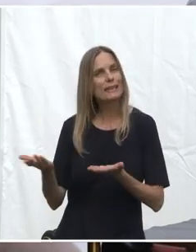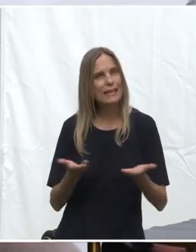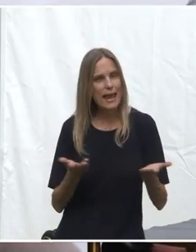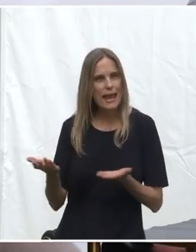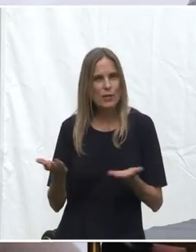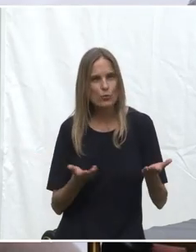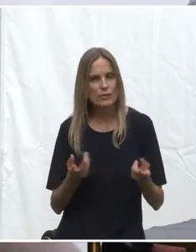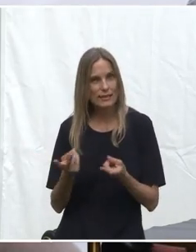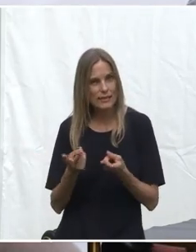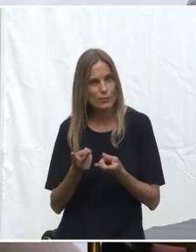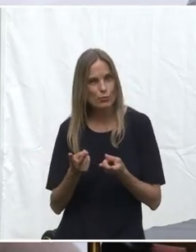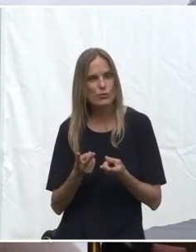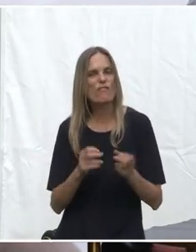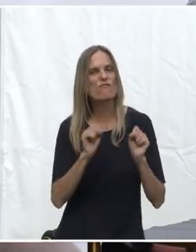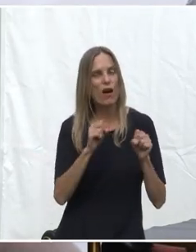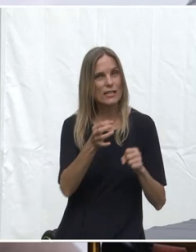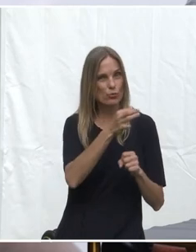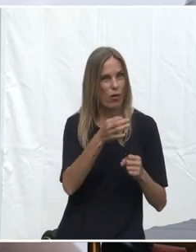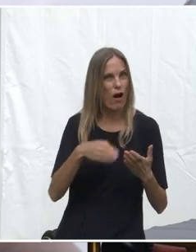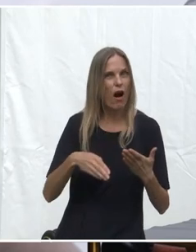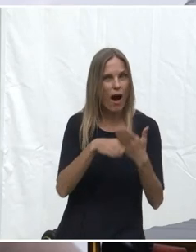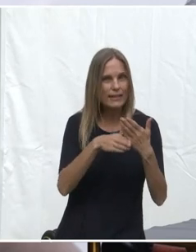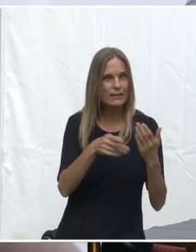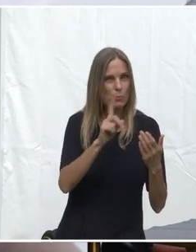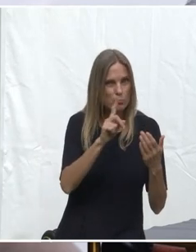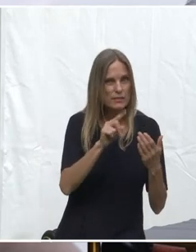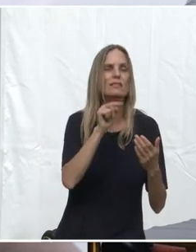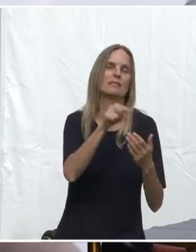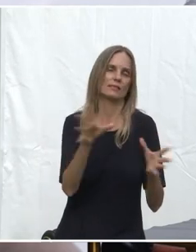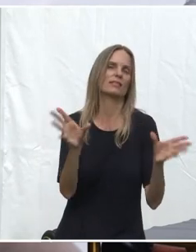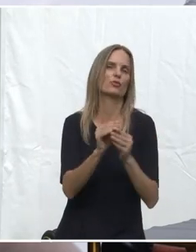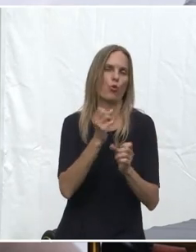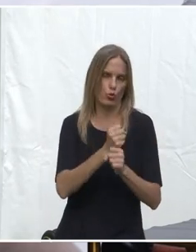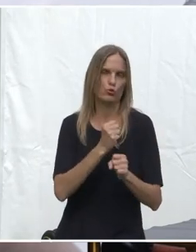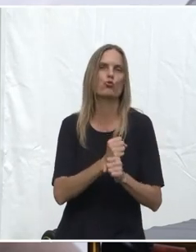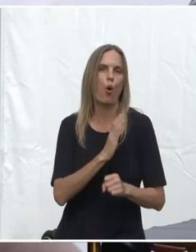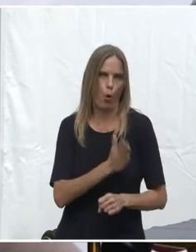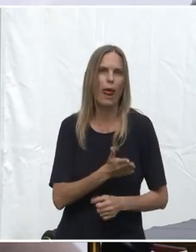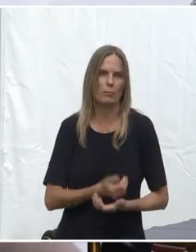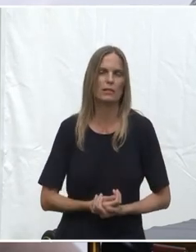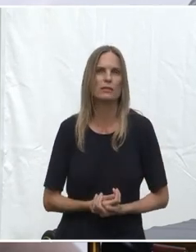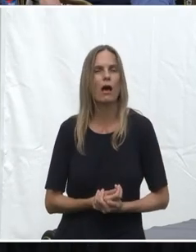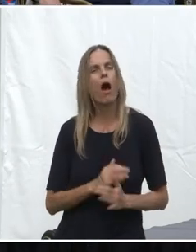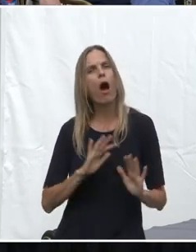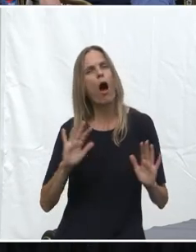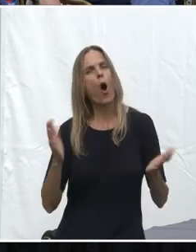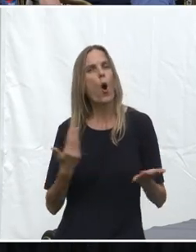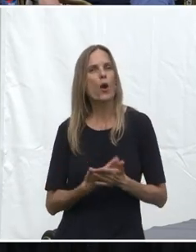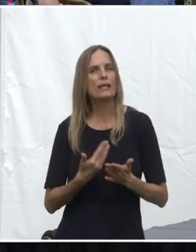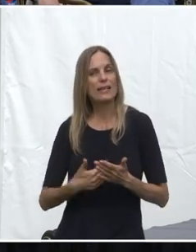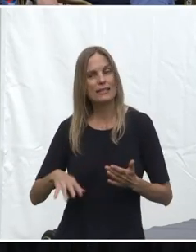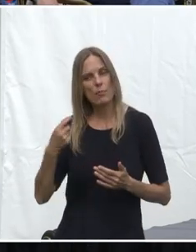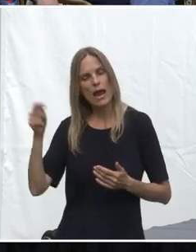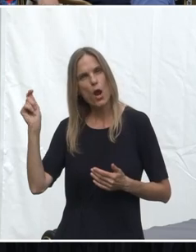the governmental organizations, then they will cooperate with that. But if, for example, we create a service that they are